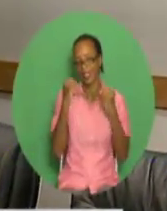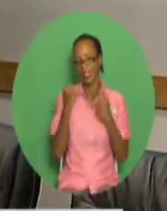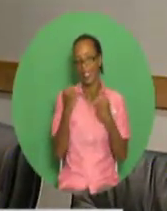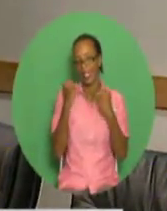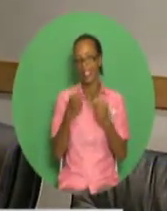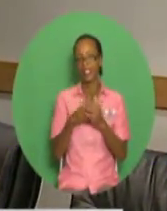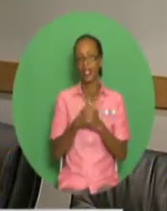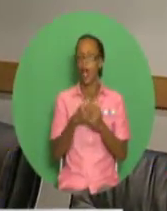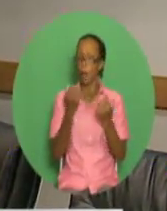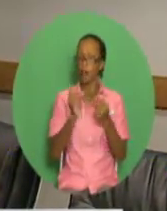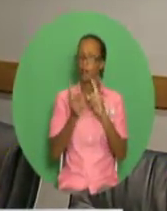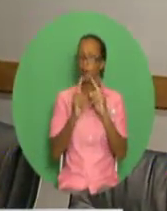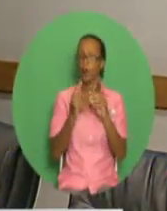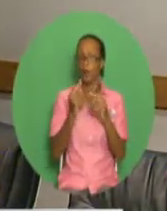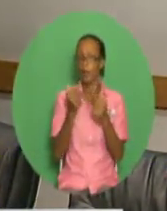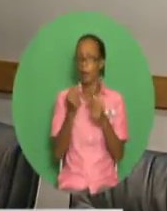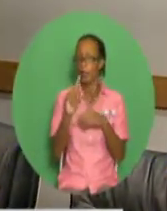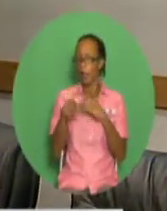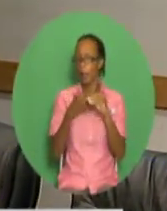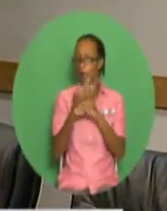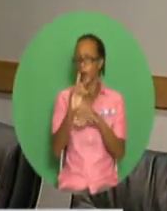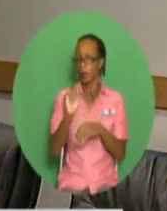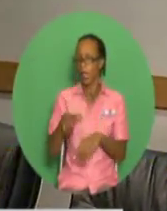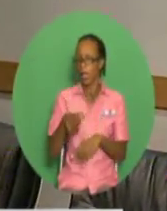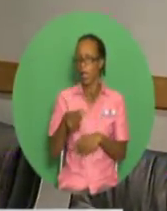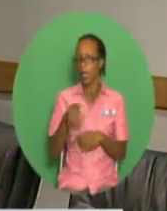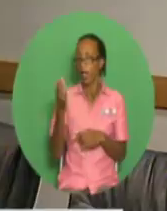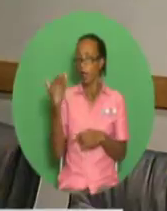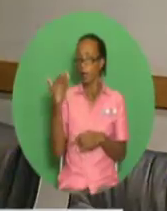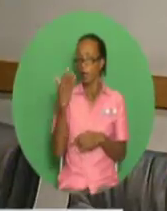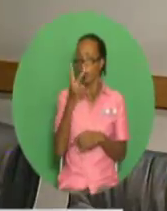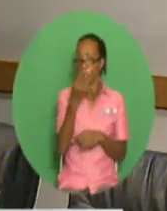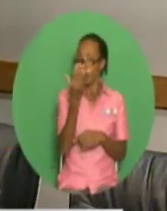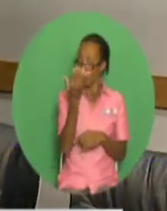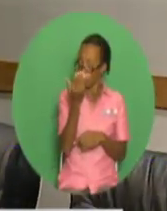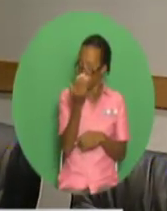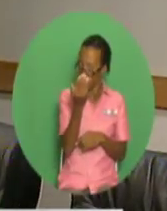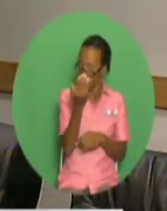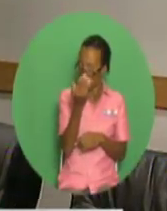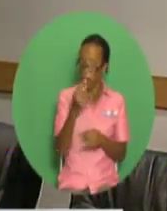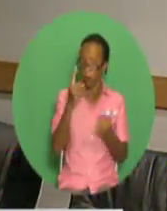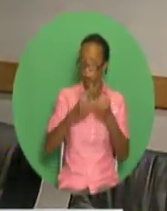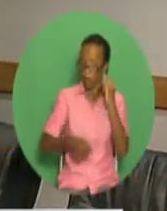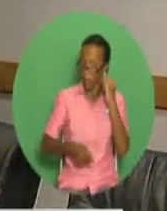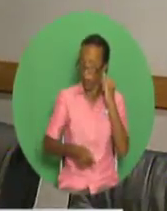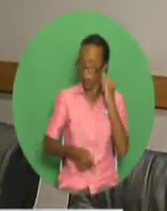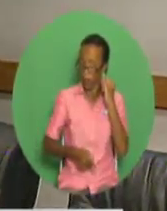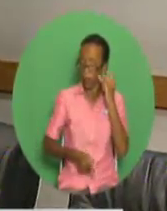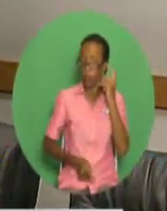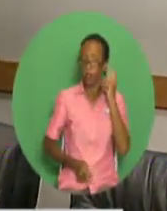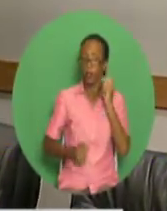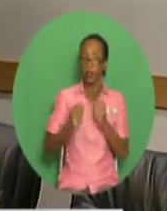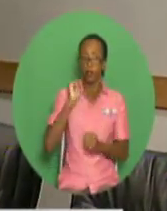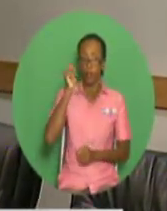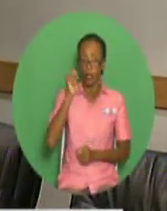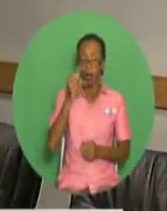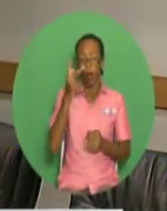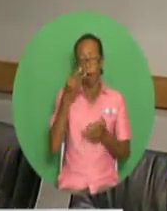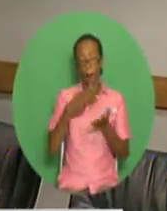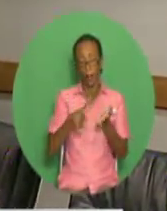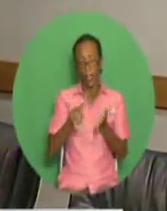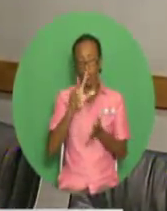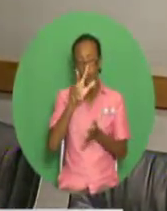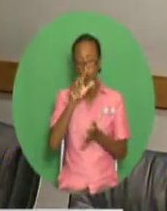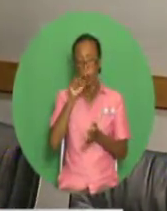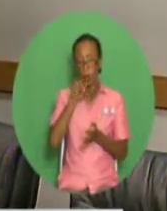talk on this for a little bit because in 2015, we hosted the CPL finals here for a whooping cost of $3.5